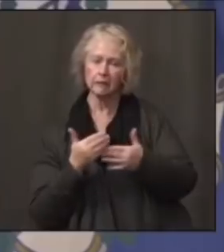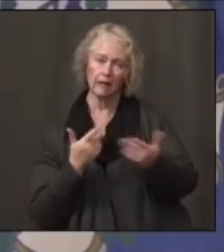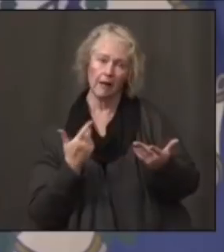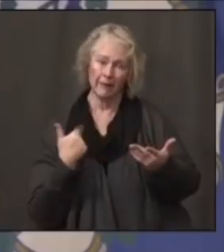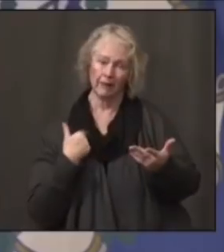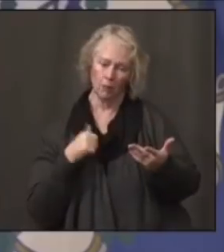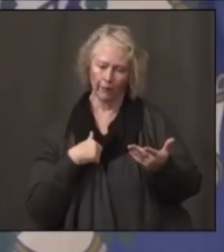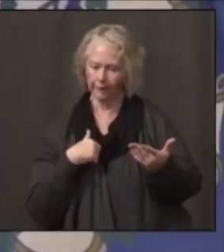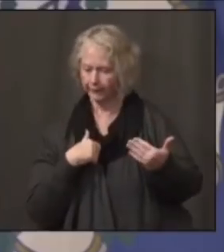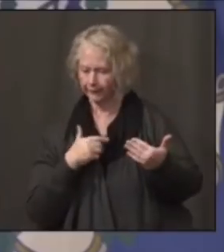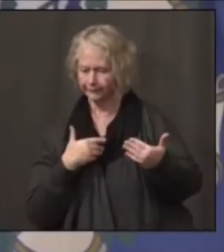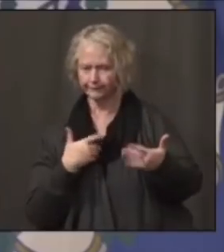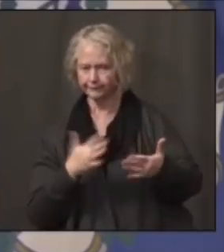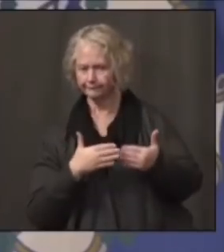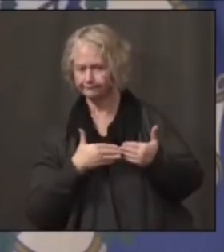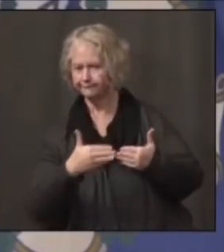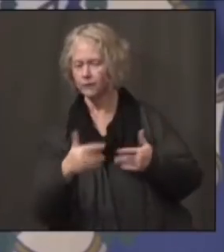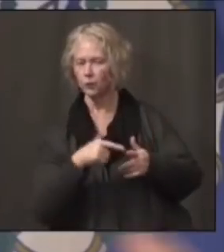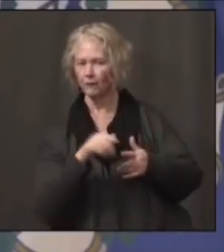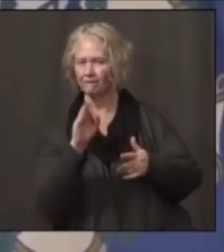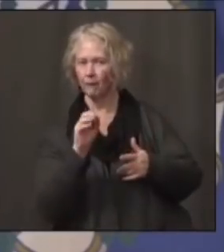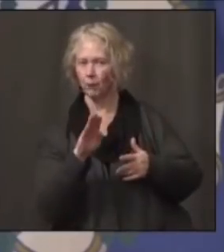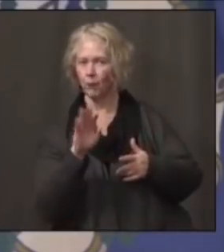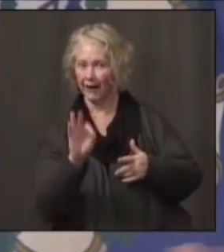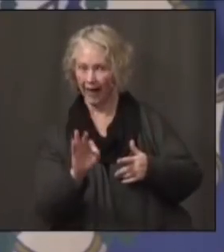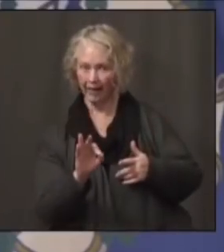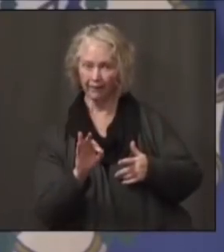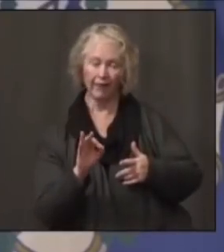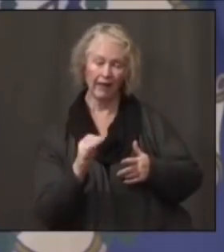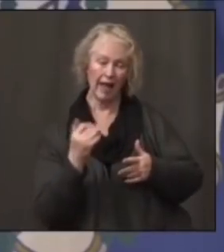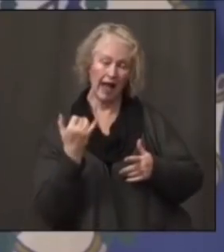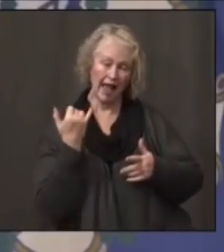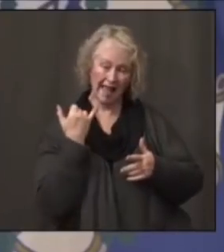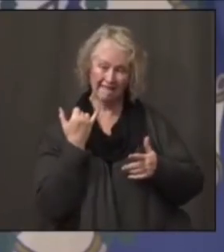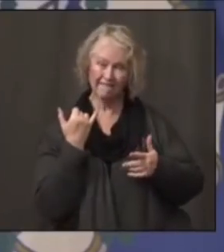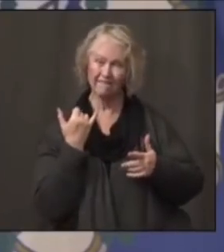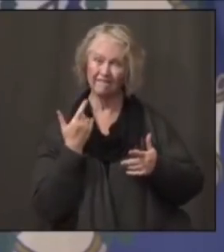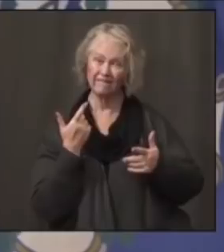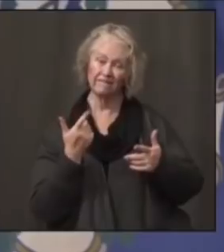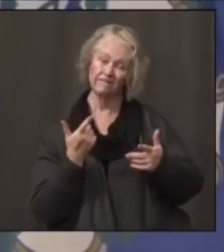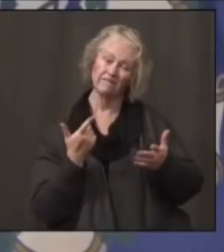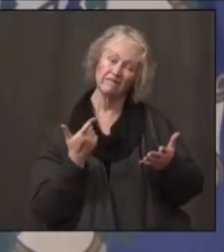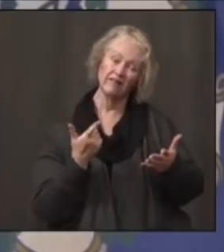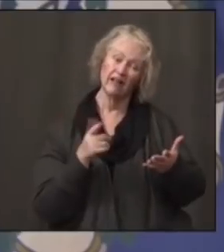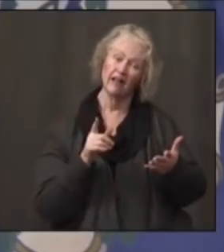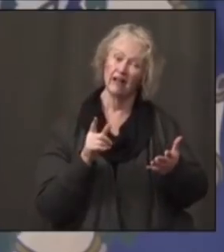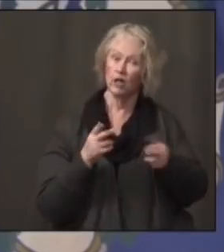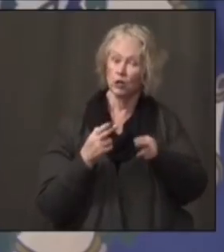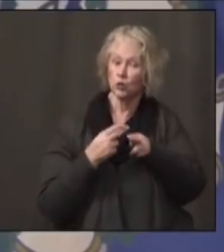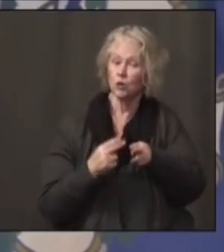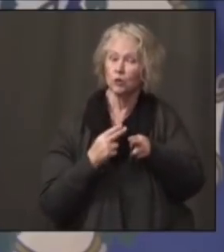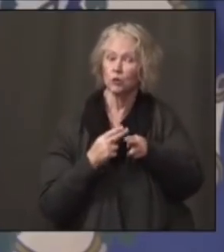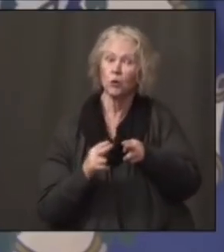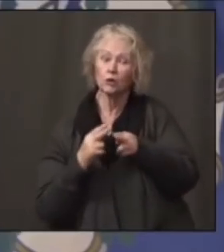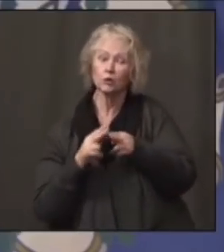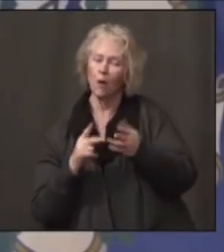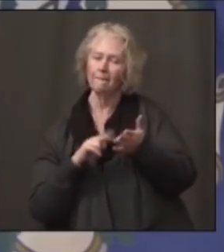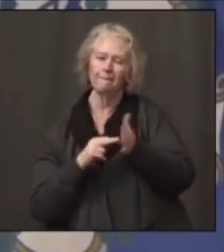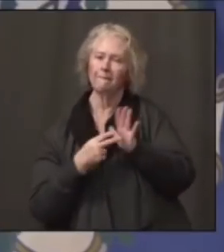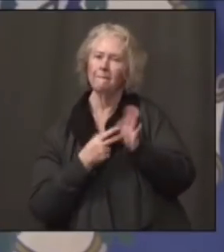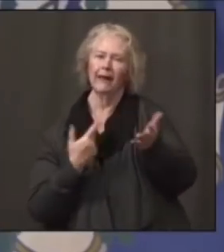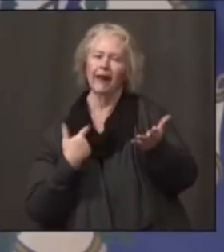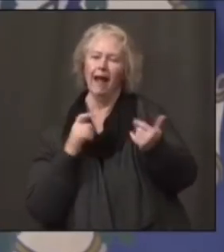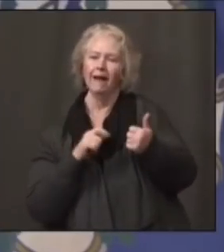9th. Obviously, the shorter the duration, the less long-term certainty I can give to small businesses and other things based upon the